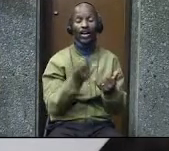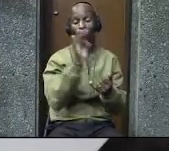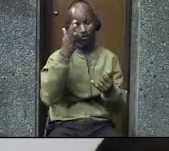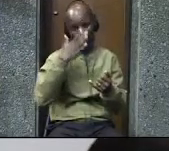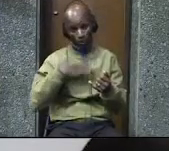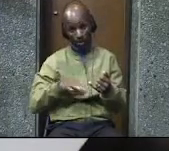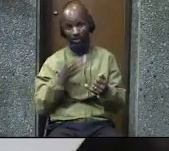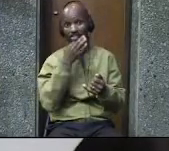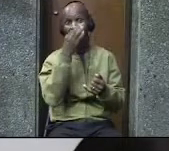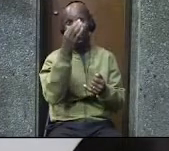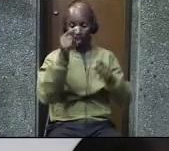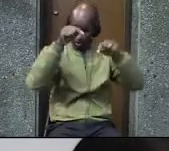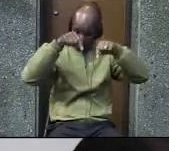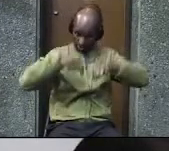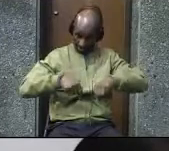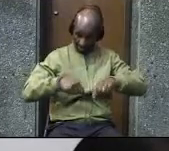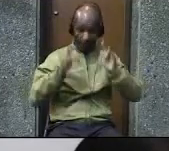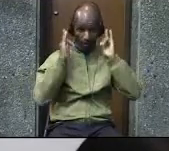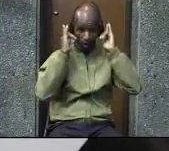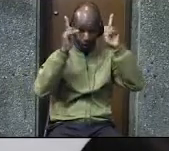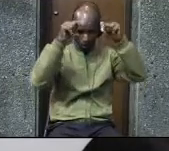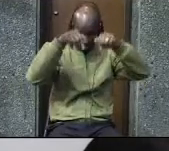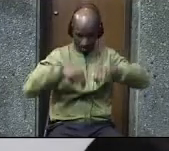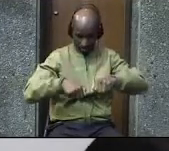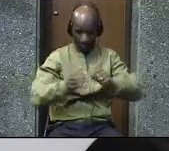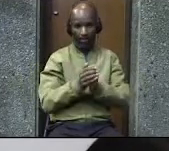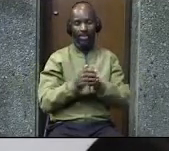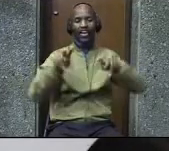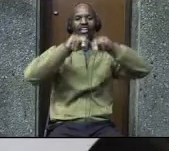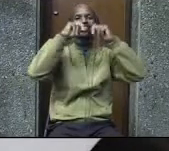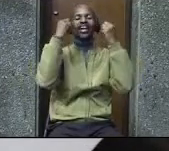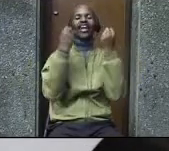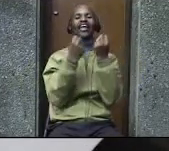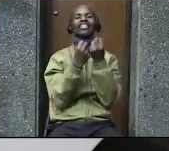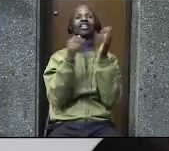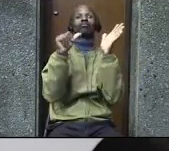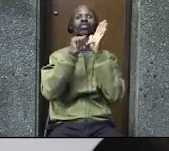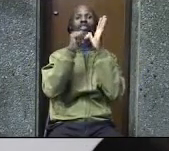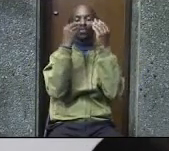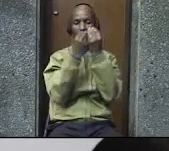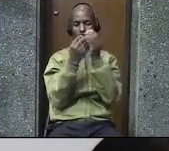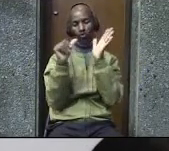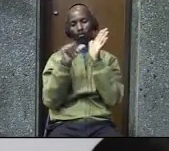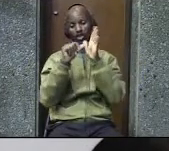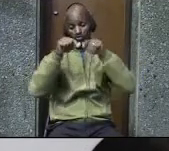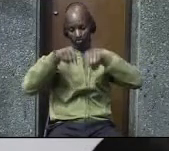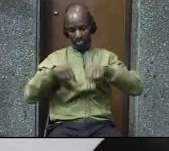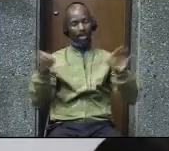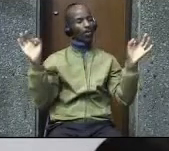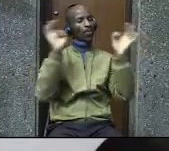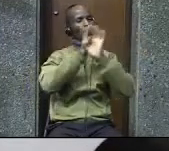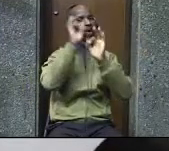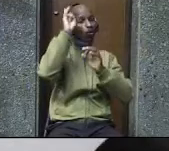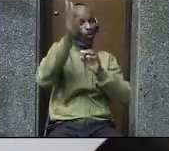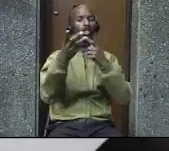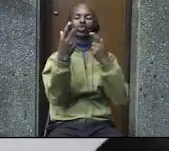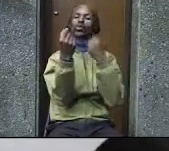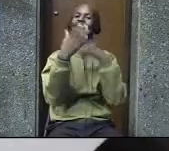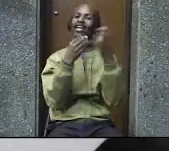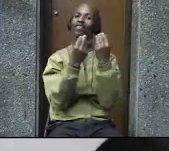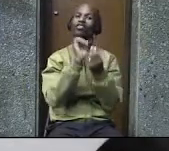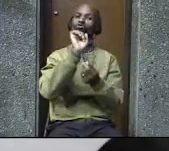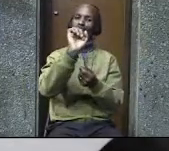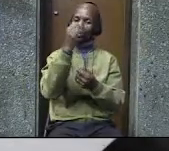our chofelo? Today, this hall, it's a national key point. You are very important today. No one will ever do anything to